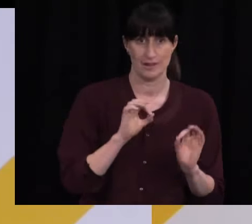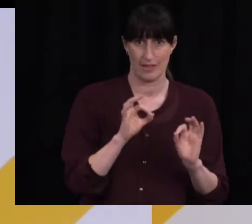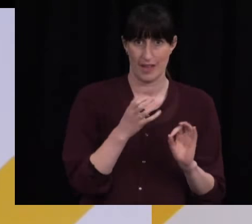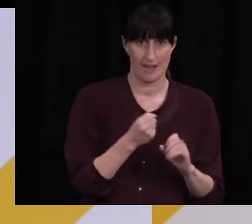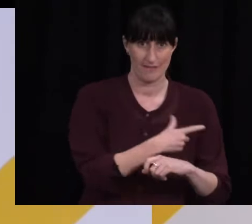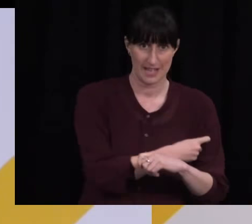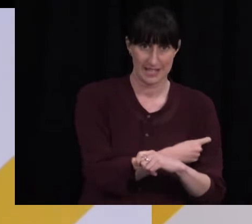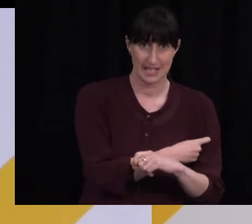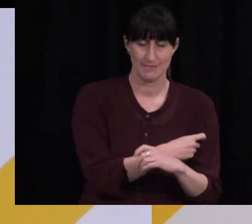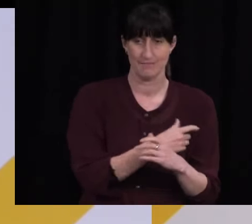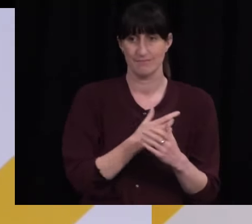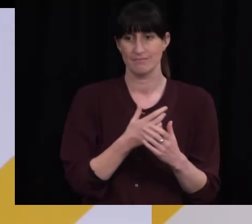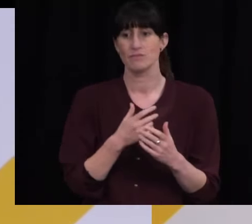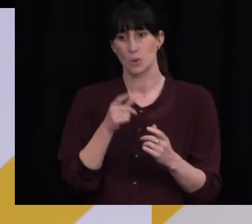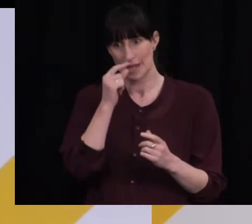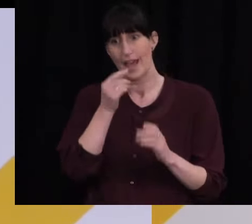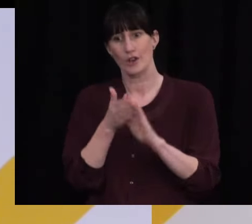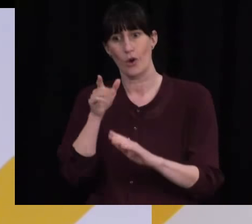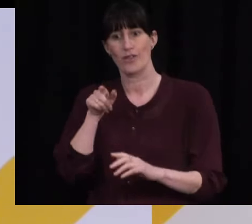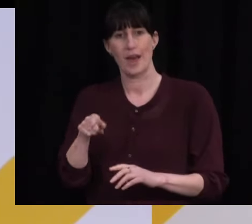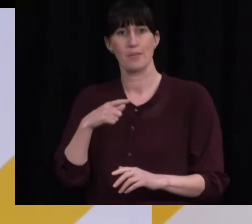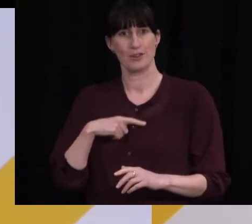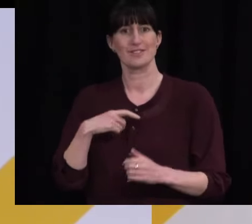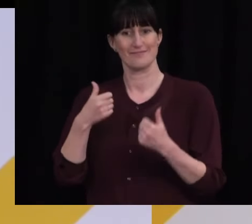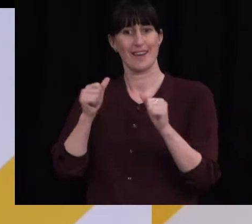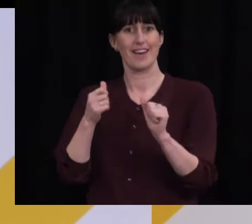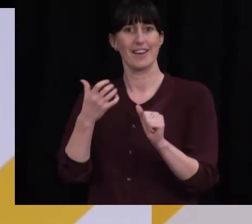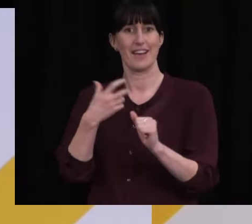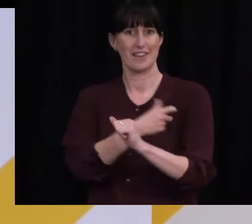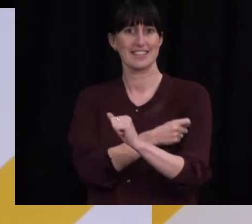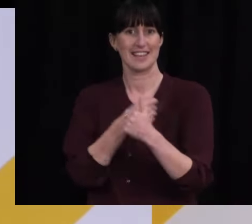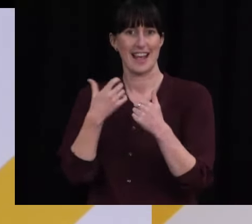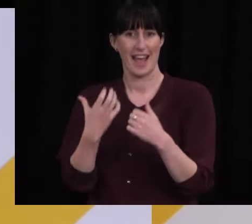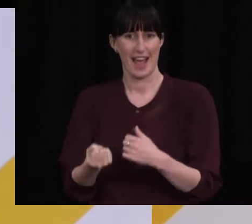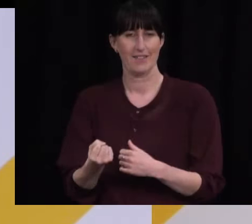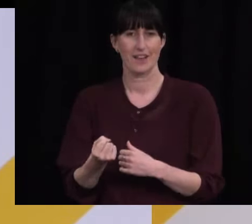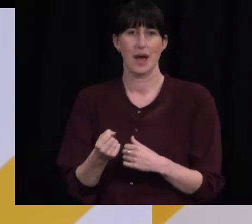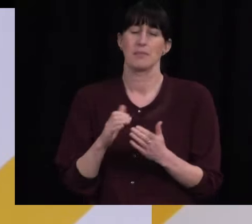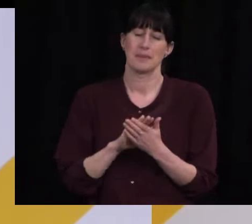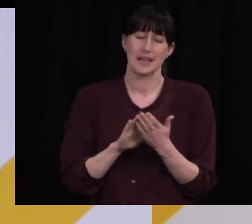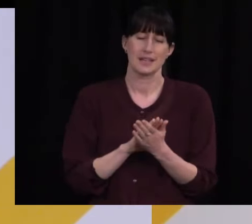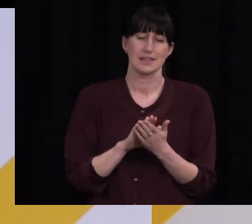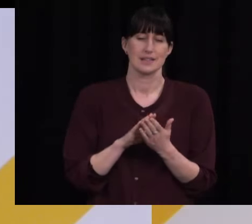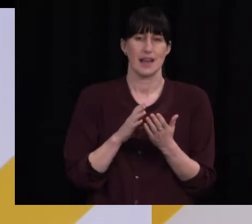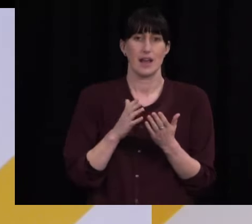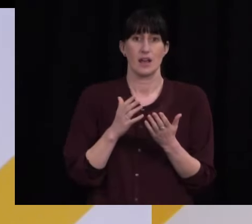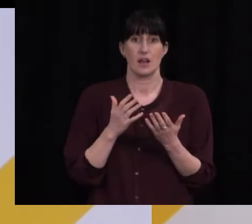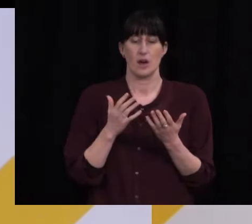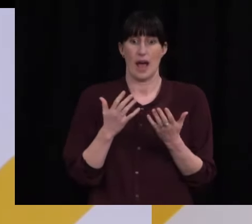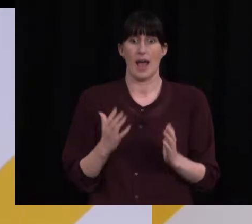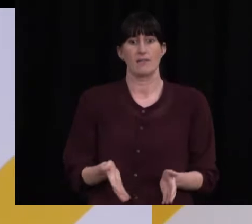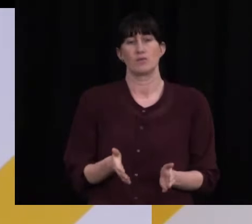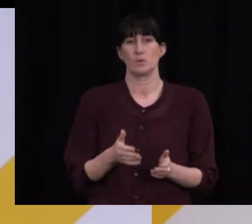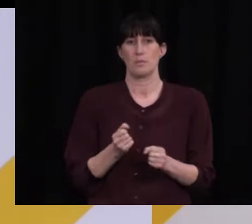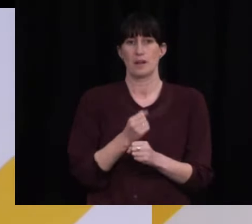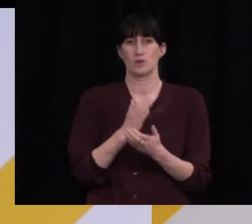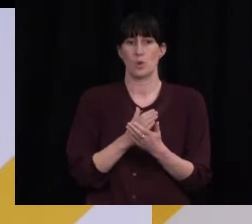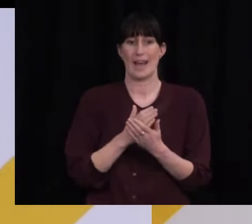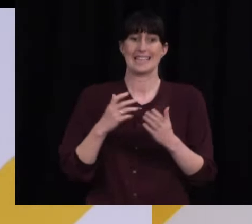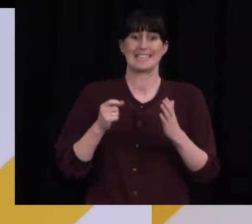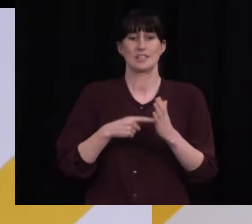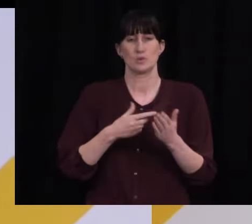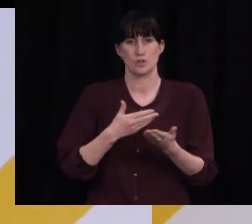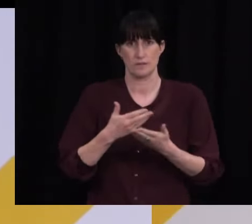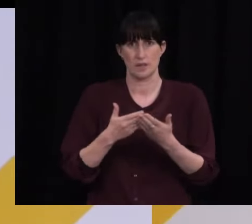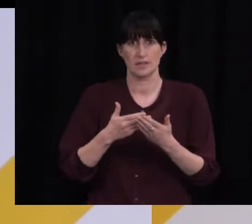will be a no-go because we need to make sure that people, regardless, are able to access essential services. But that's the next phase for us and what we're actively exploring. Would you consider